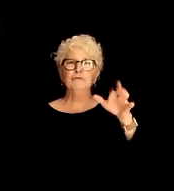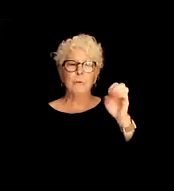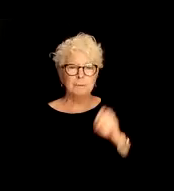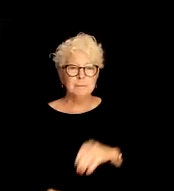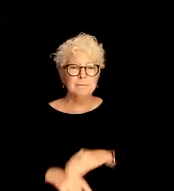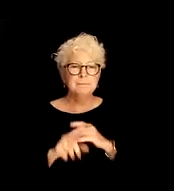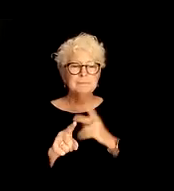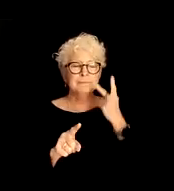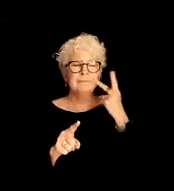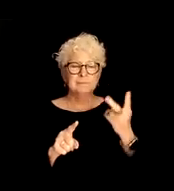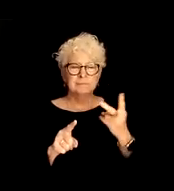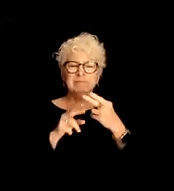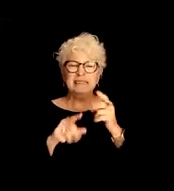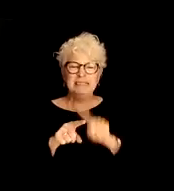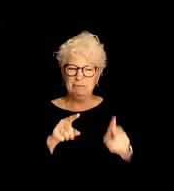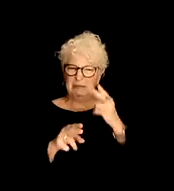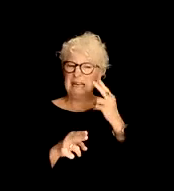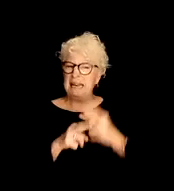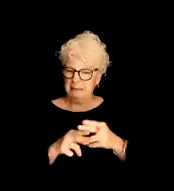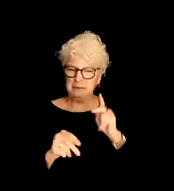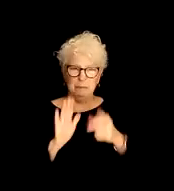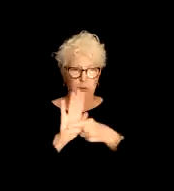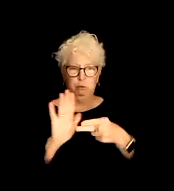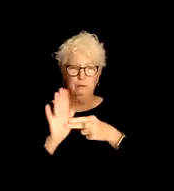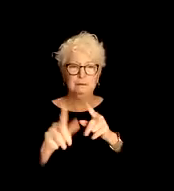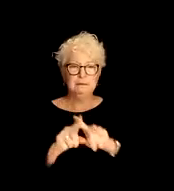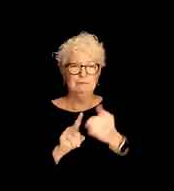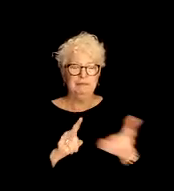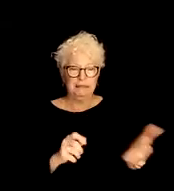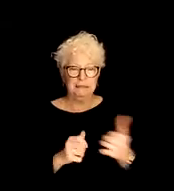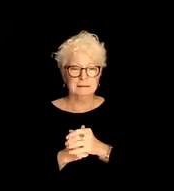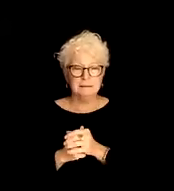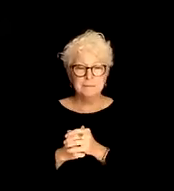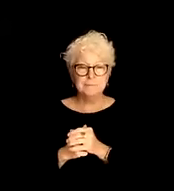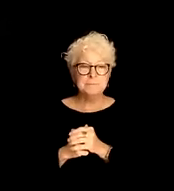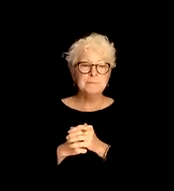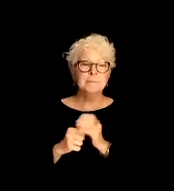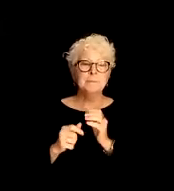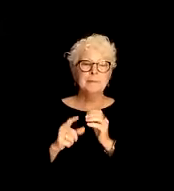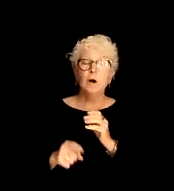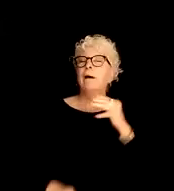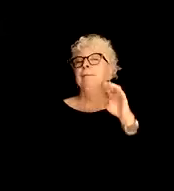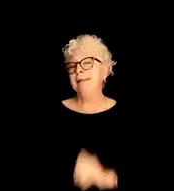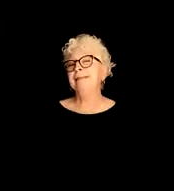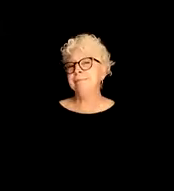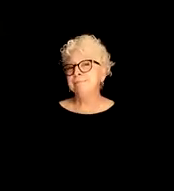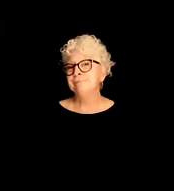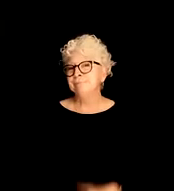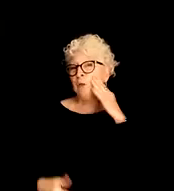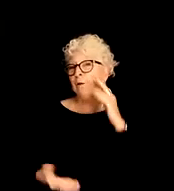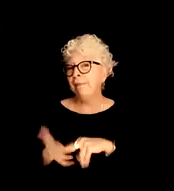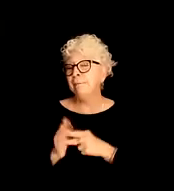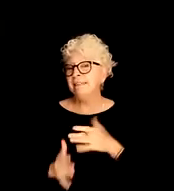many different things. Saw someone collecting the other day for ME. That's the one where don't feel like going to work